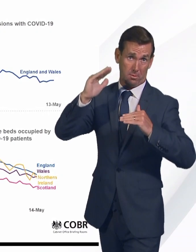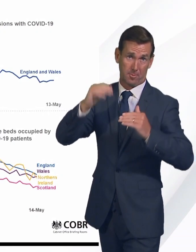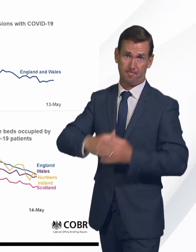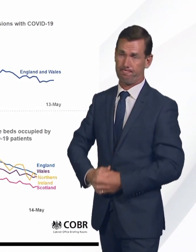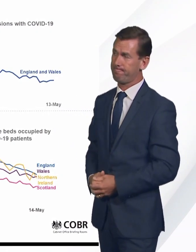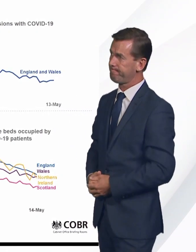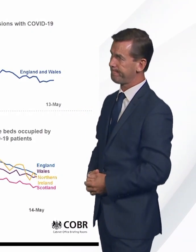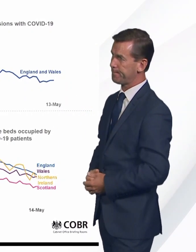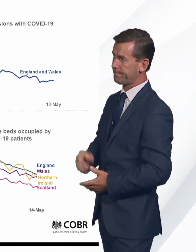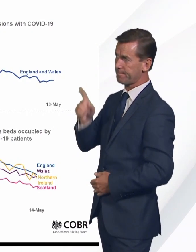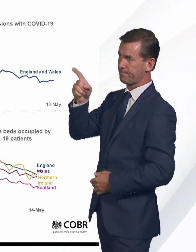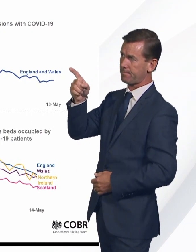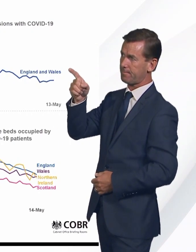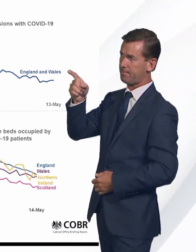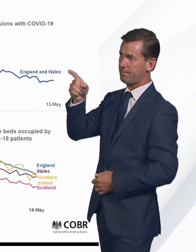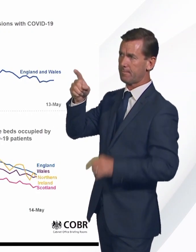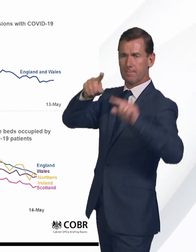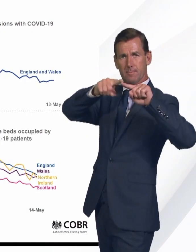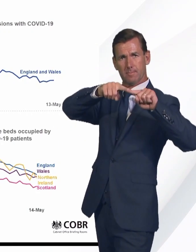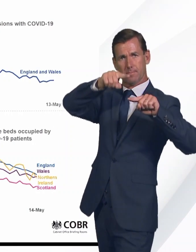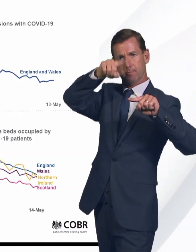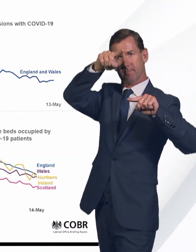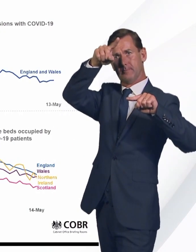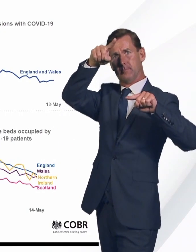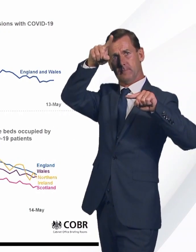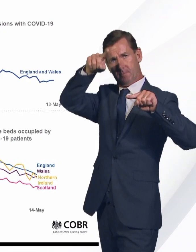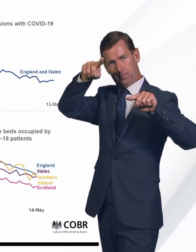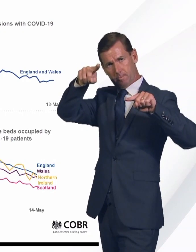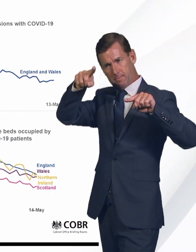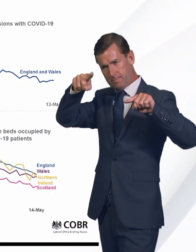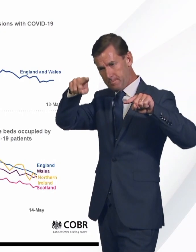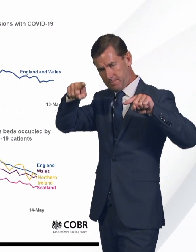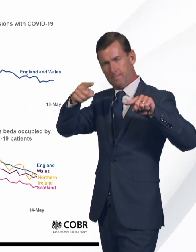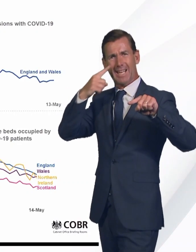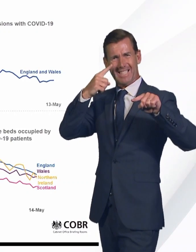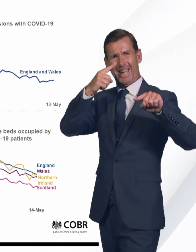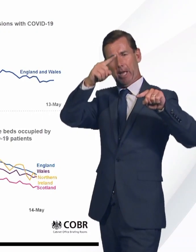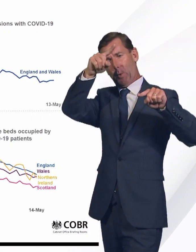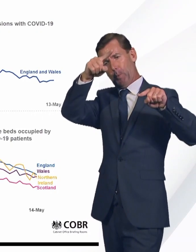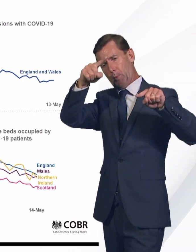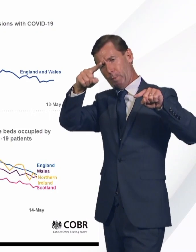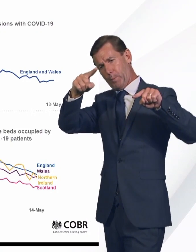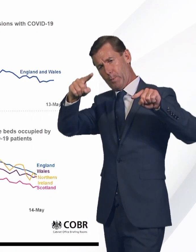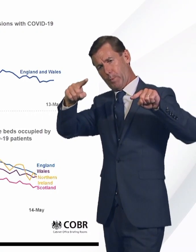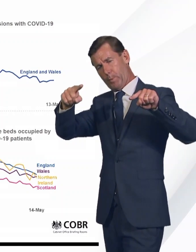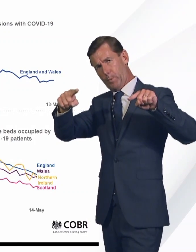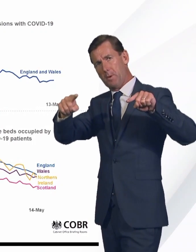on the right is showing that clearly. The downward trend on the graph it's down, but it's slow